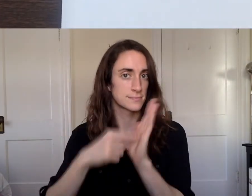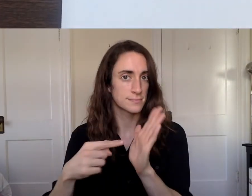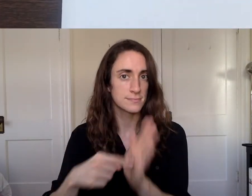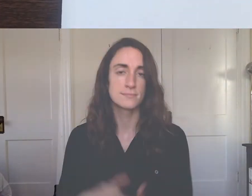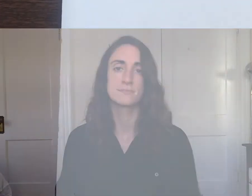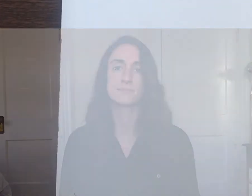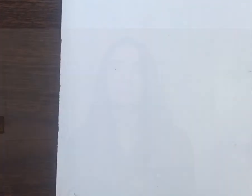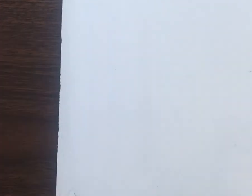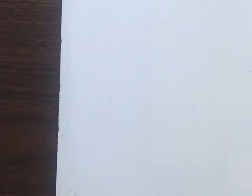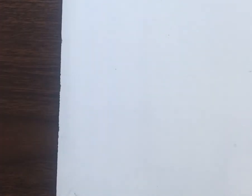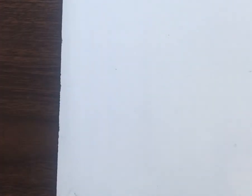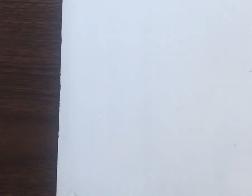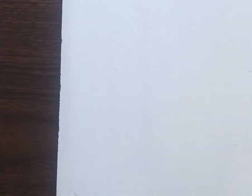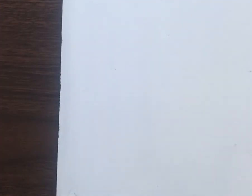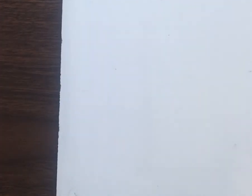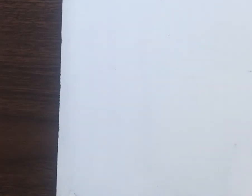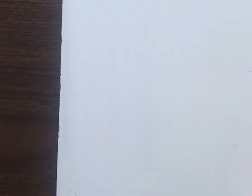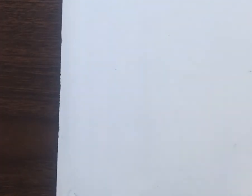Let's look at another example.